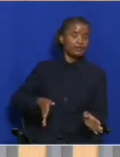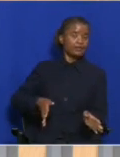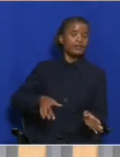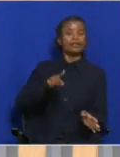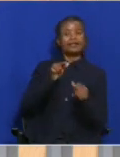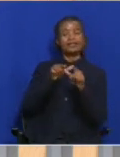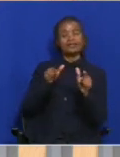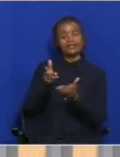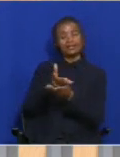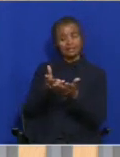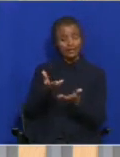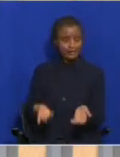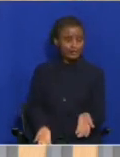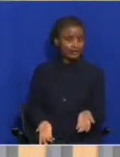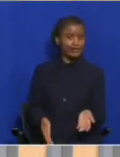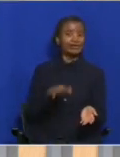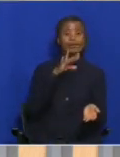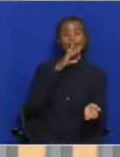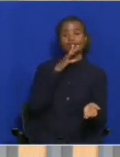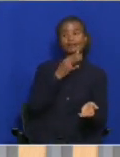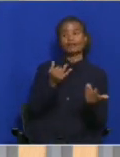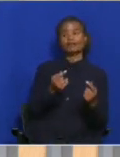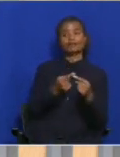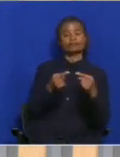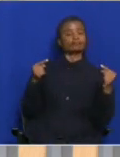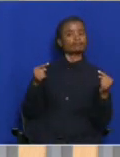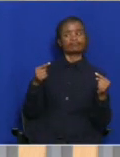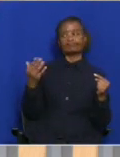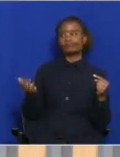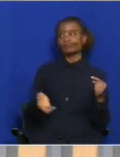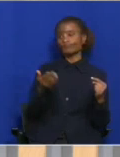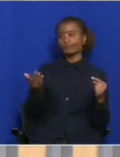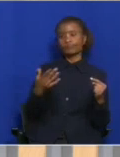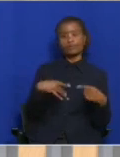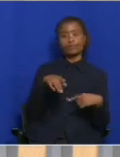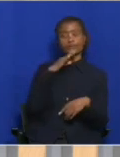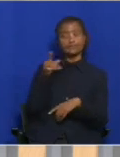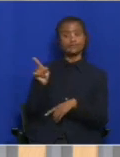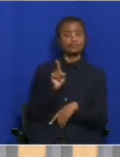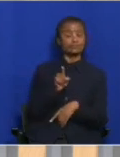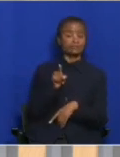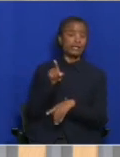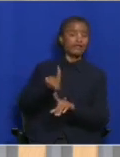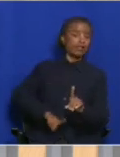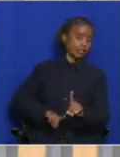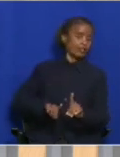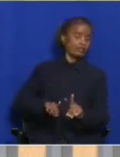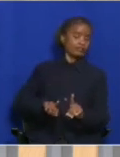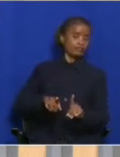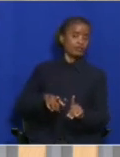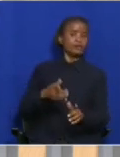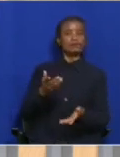at Eden. Not an adverse inference based on the failure to testify, Yeah. in the sense that maybe he